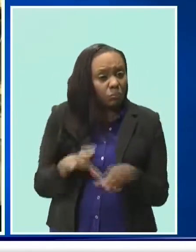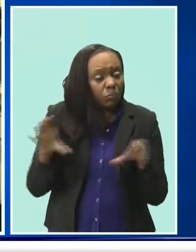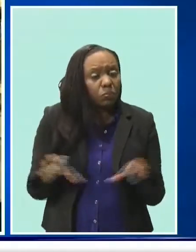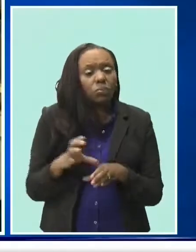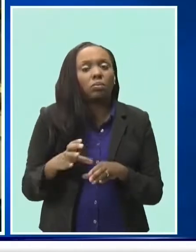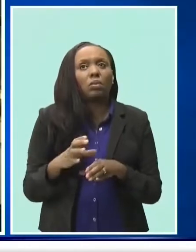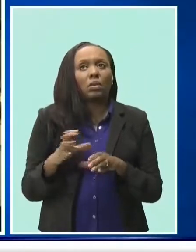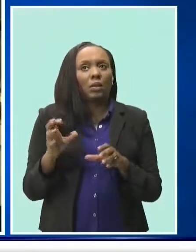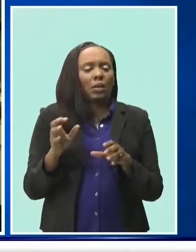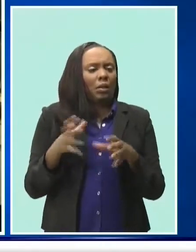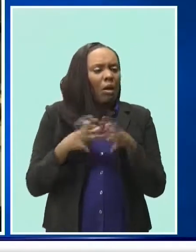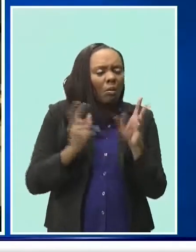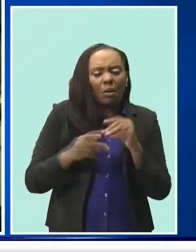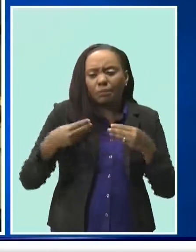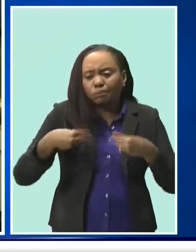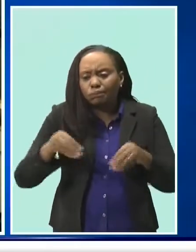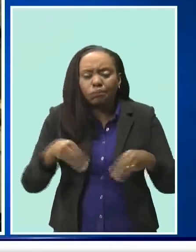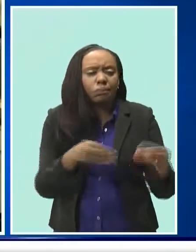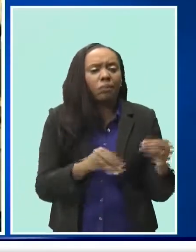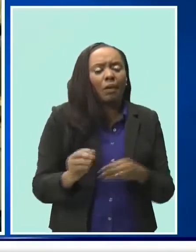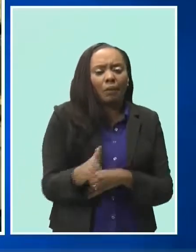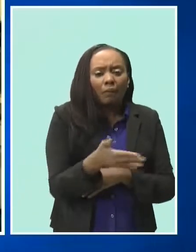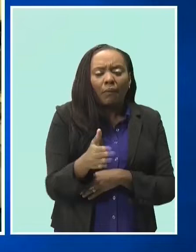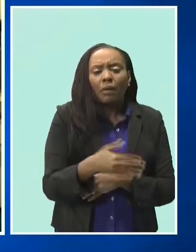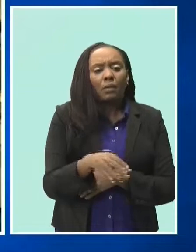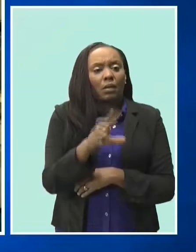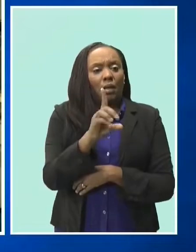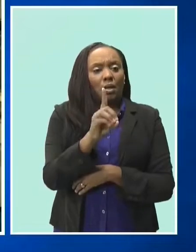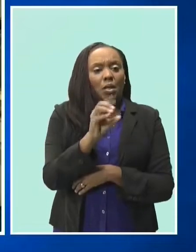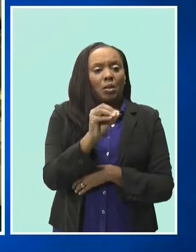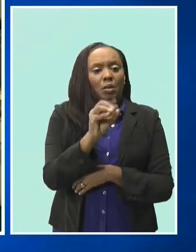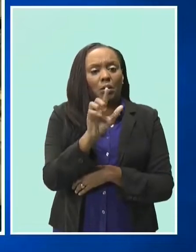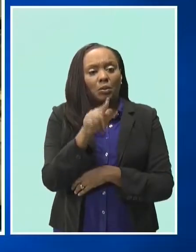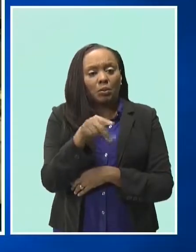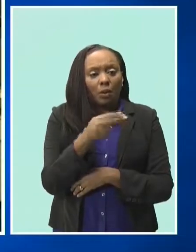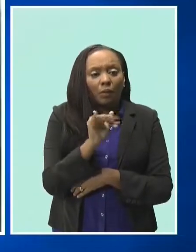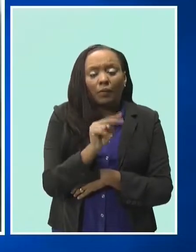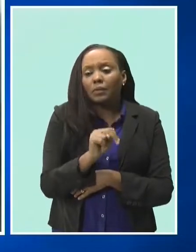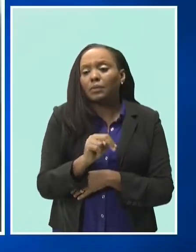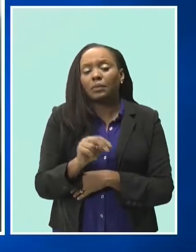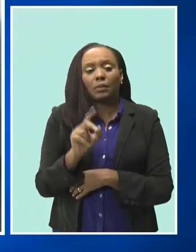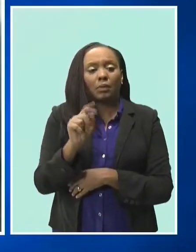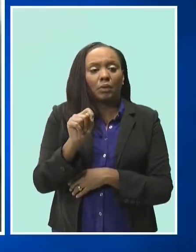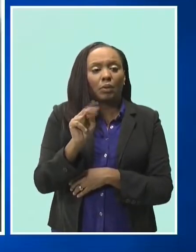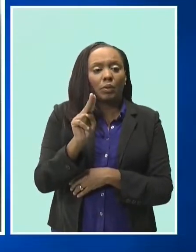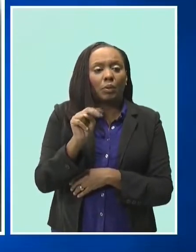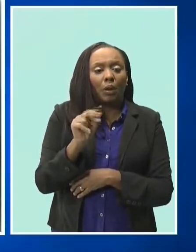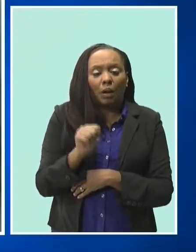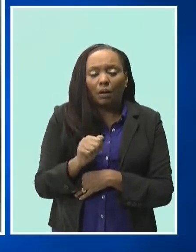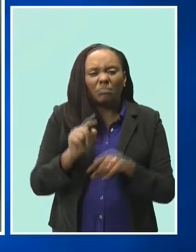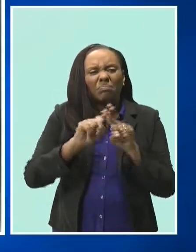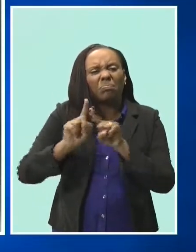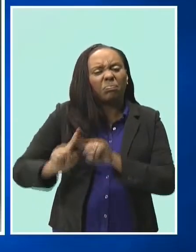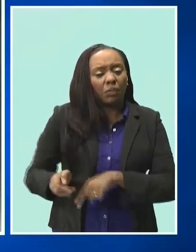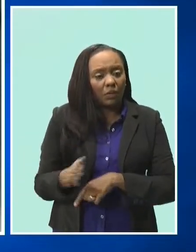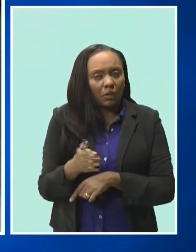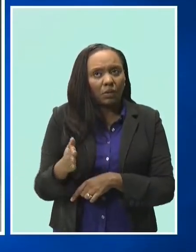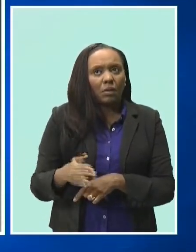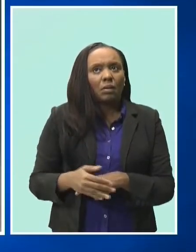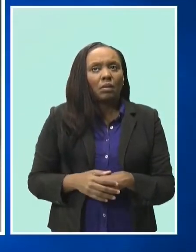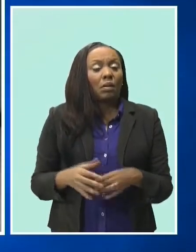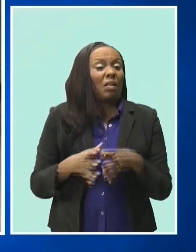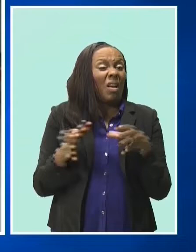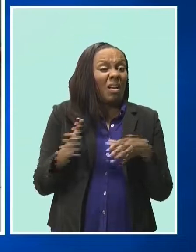the stalls as fisherfolk prepared a bounty of dolphin, tuna, and other fish. However, while there was plenty fish, there were